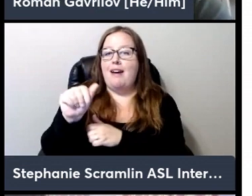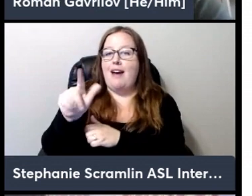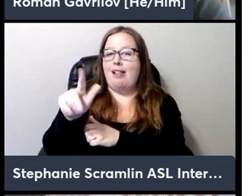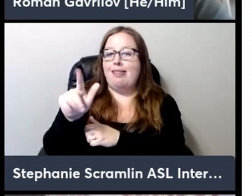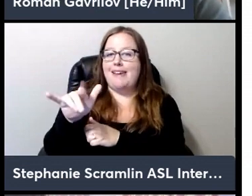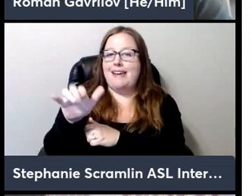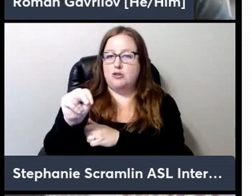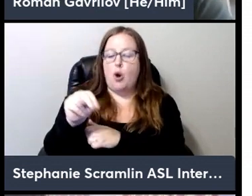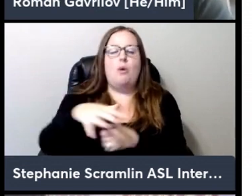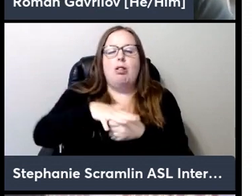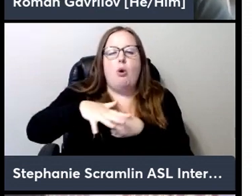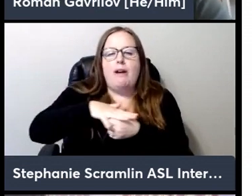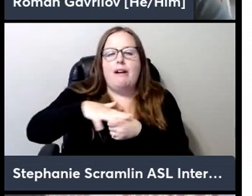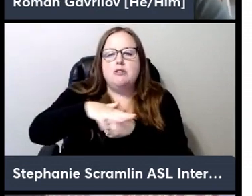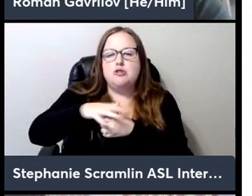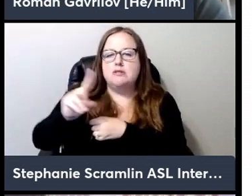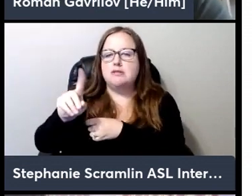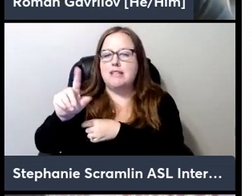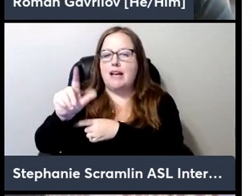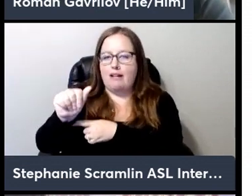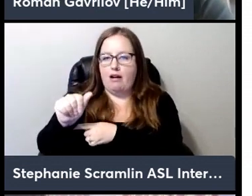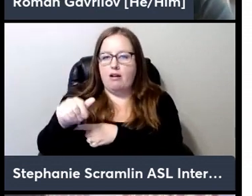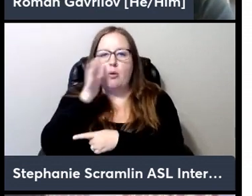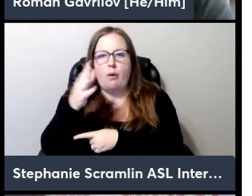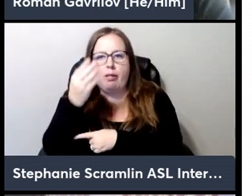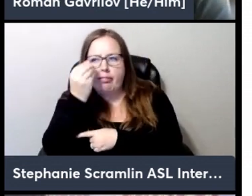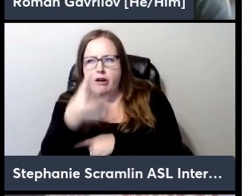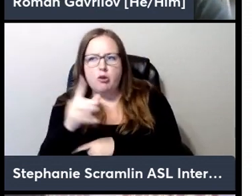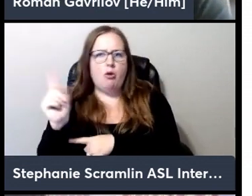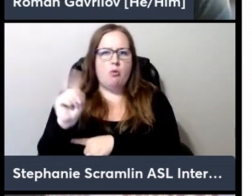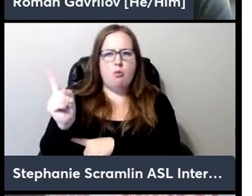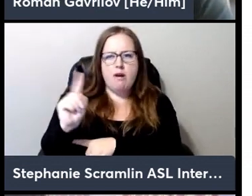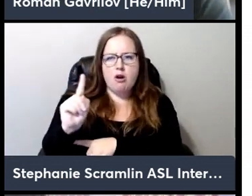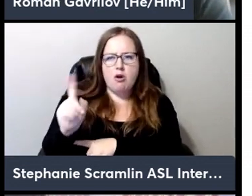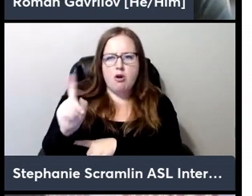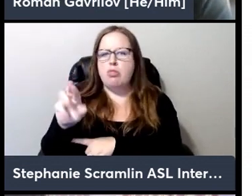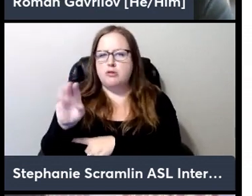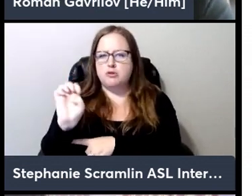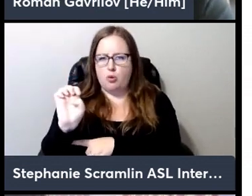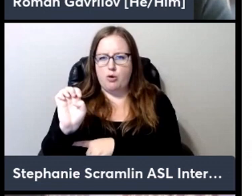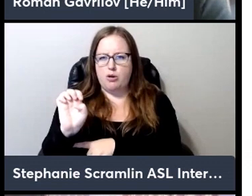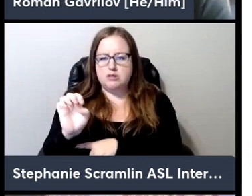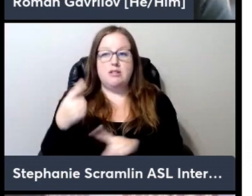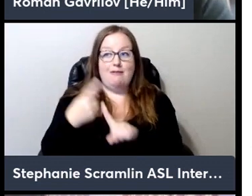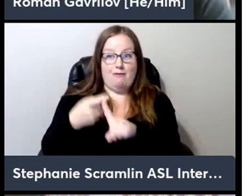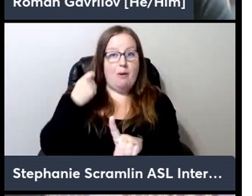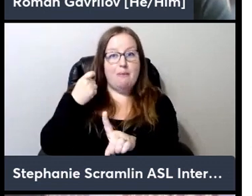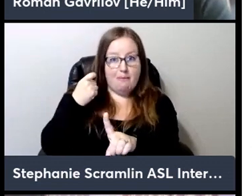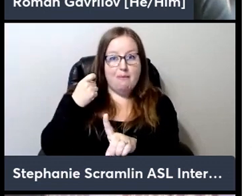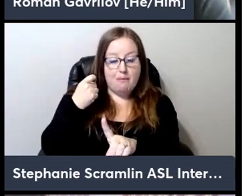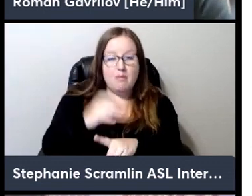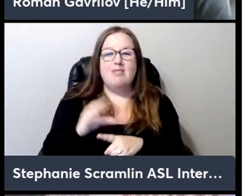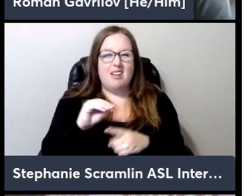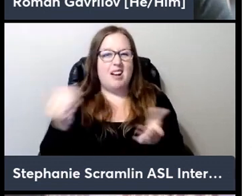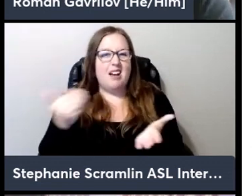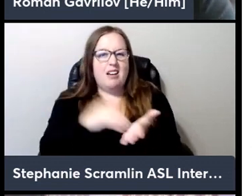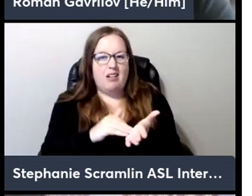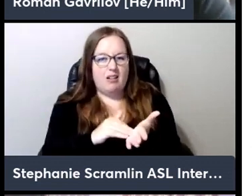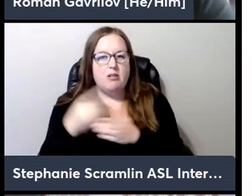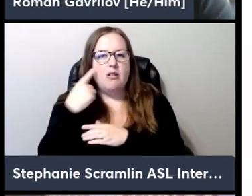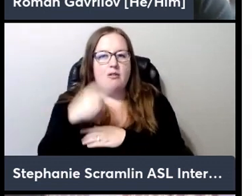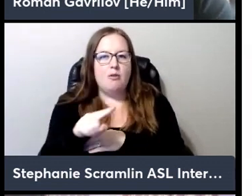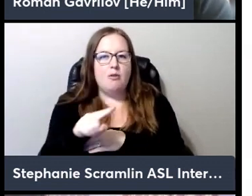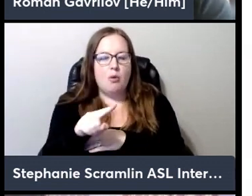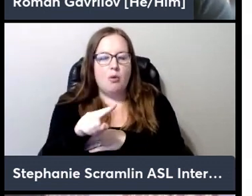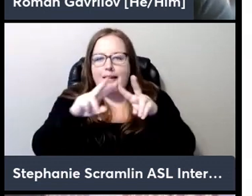the location of the place or the source that data is arriving from, and again, for